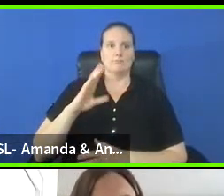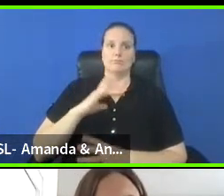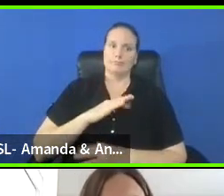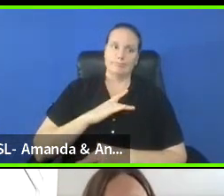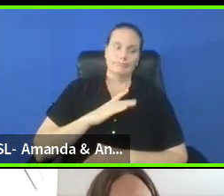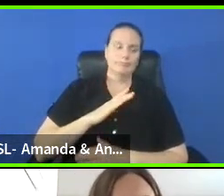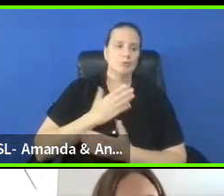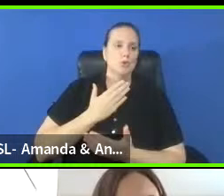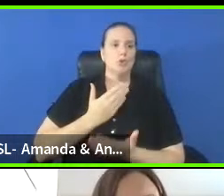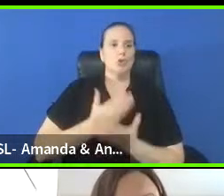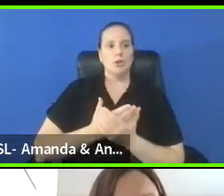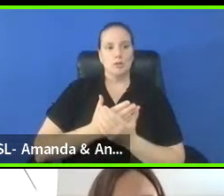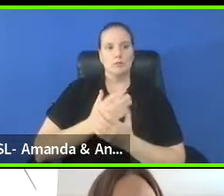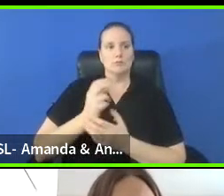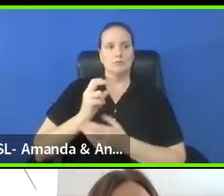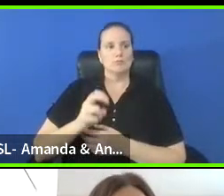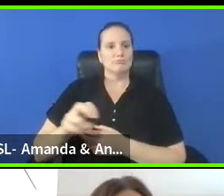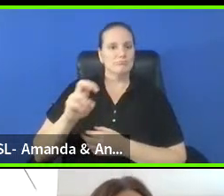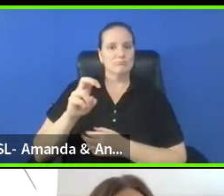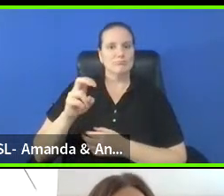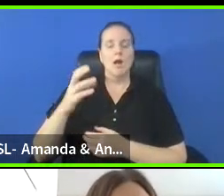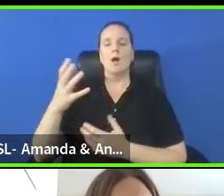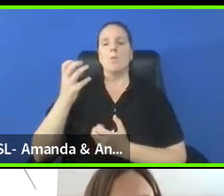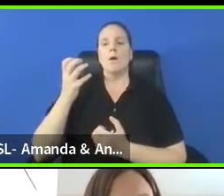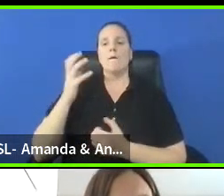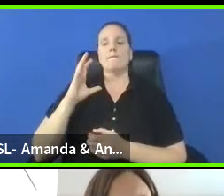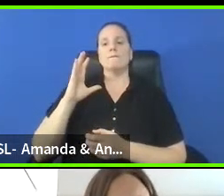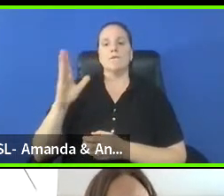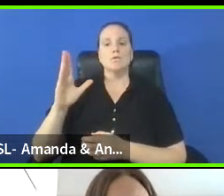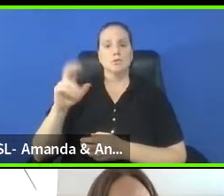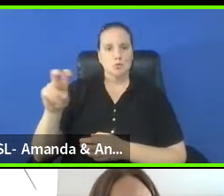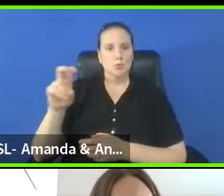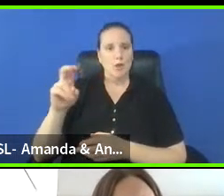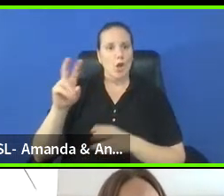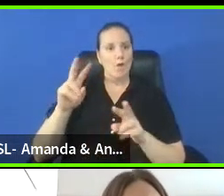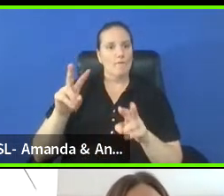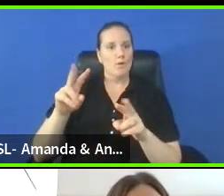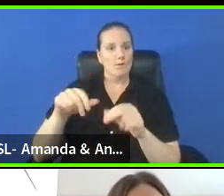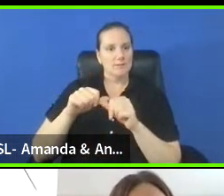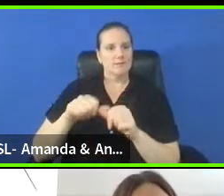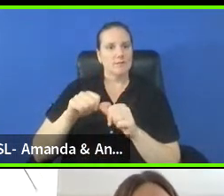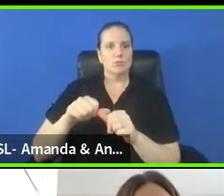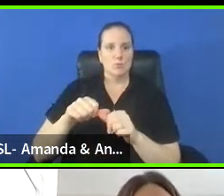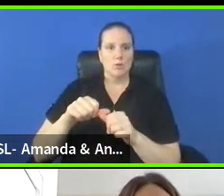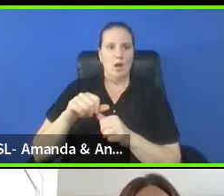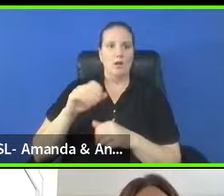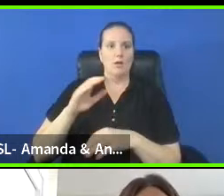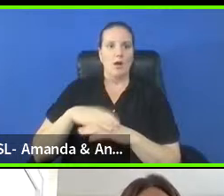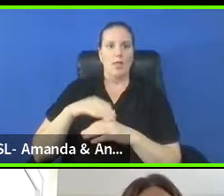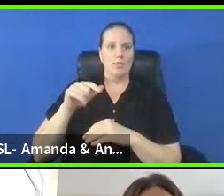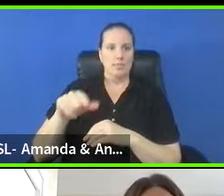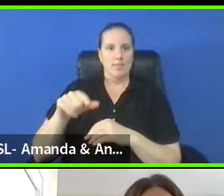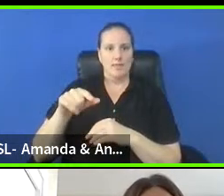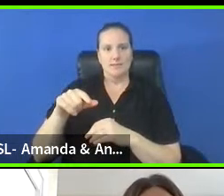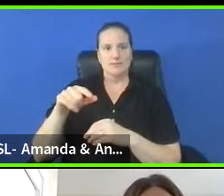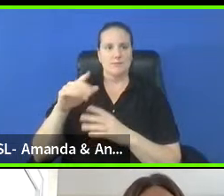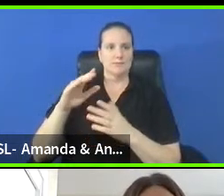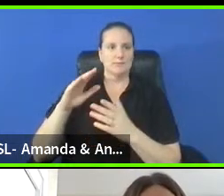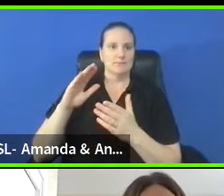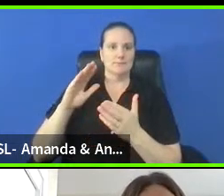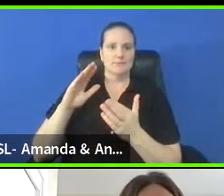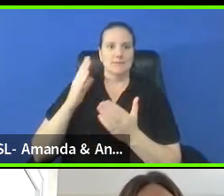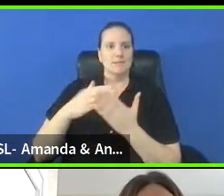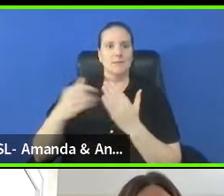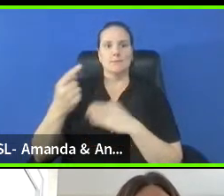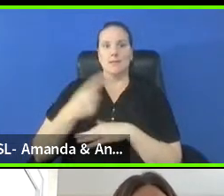and I hope to be part of future tours, and look forward to continuing on in this effort, and hopefully someday see